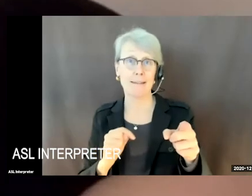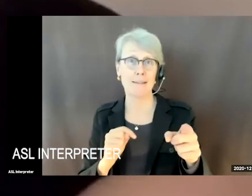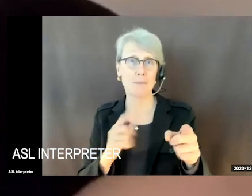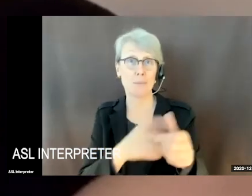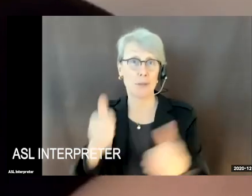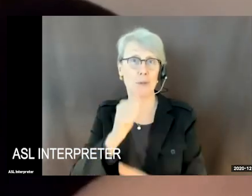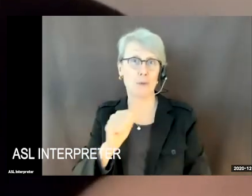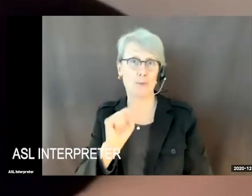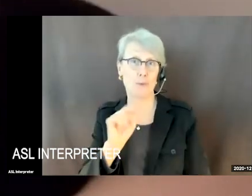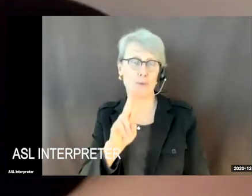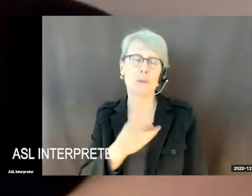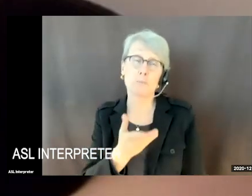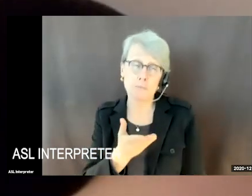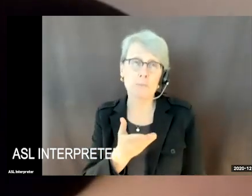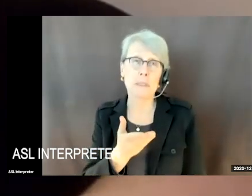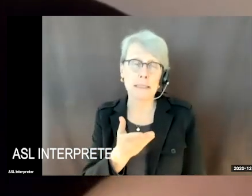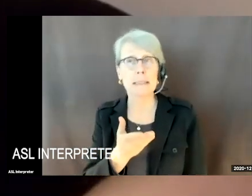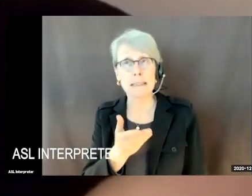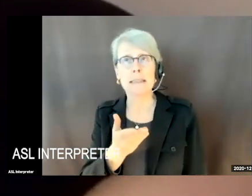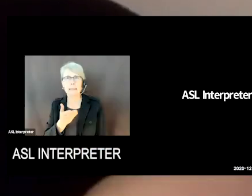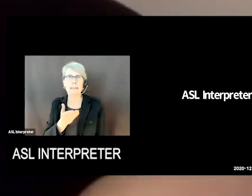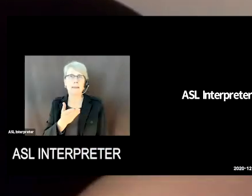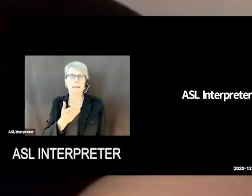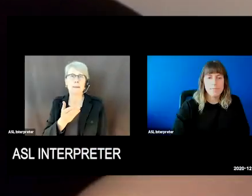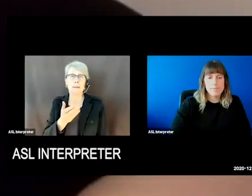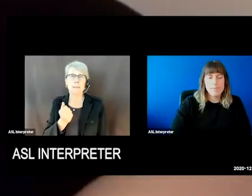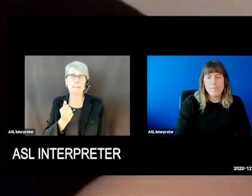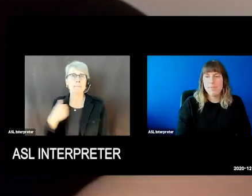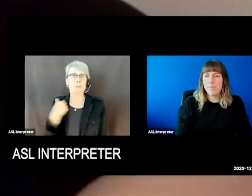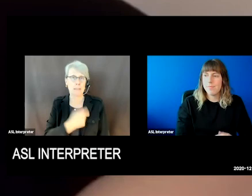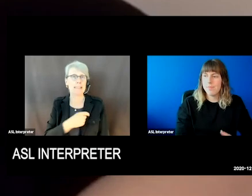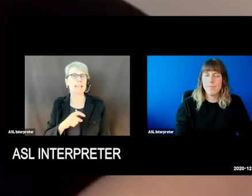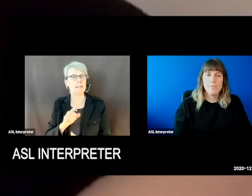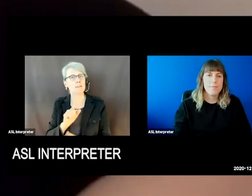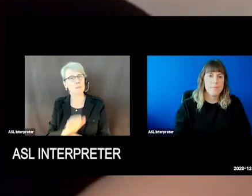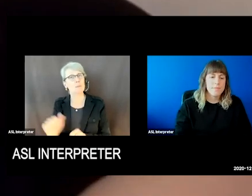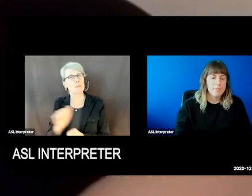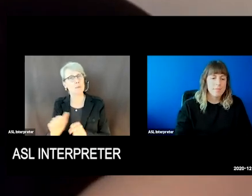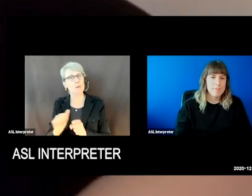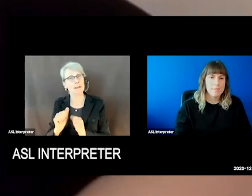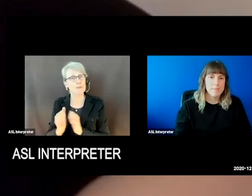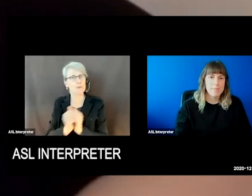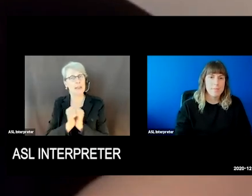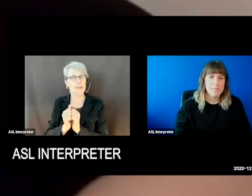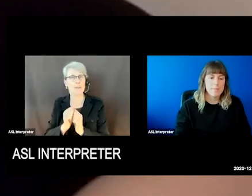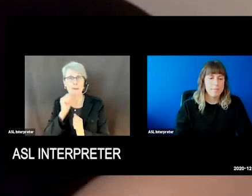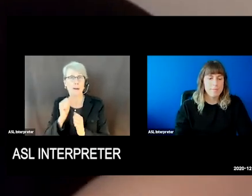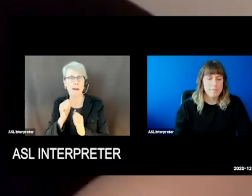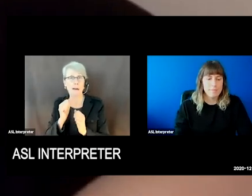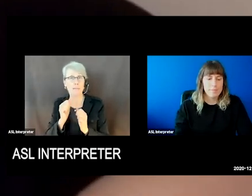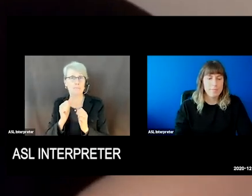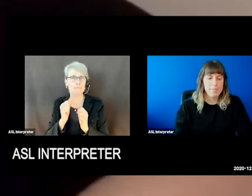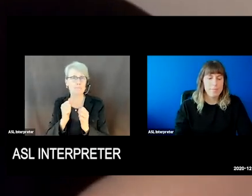need this, we need that. Our premier doesn't do that. And I think that shows a lot too about, you know, we need to work